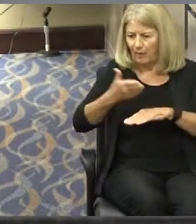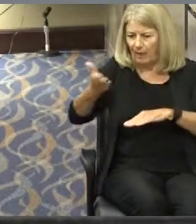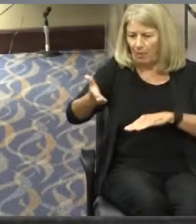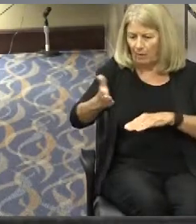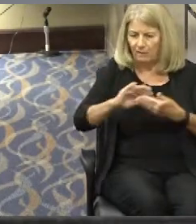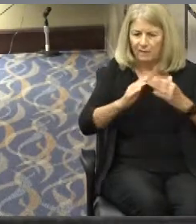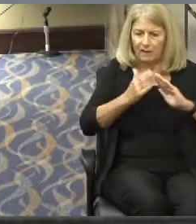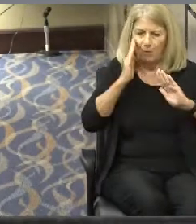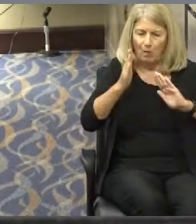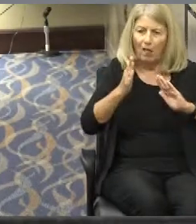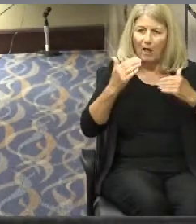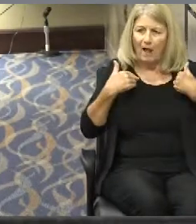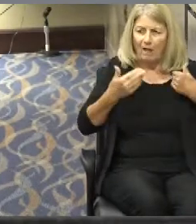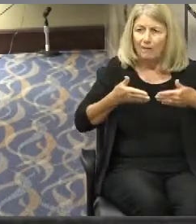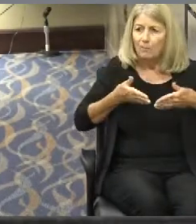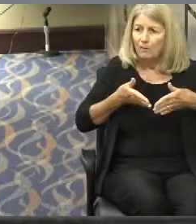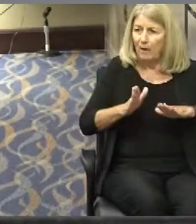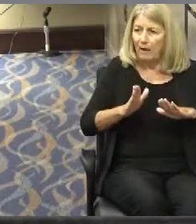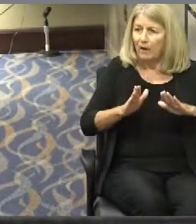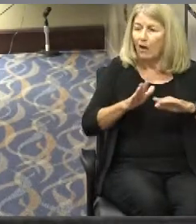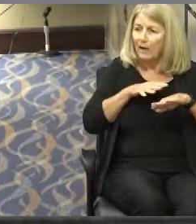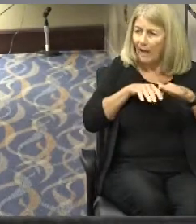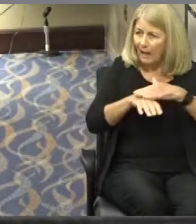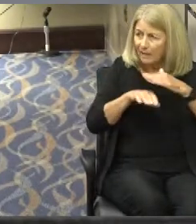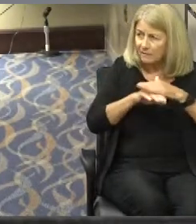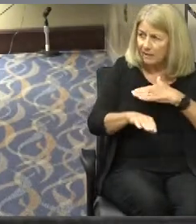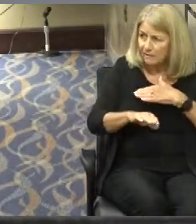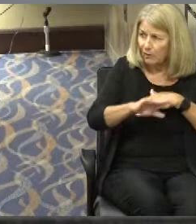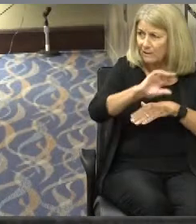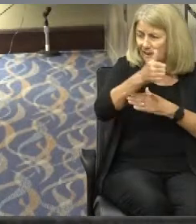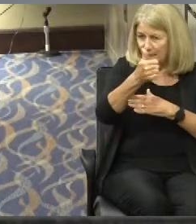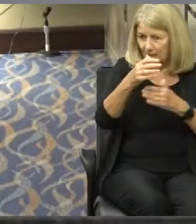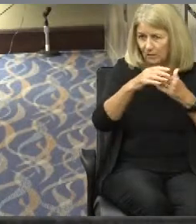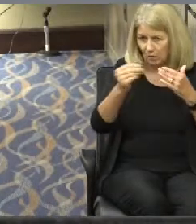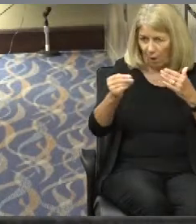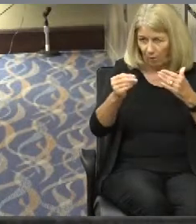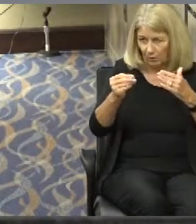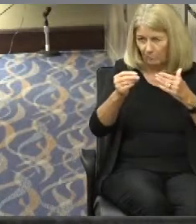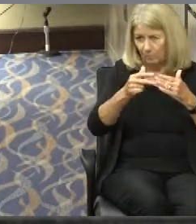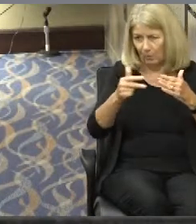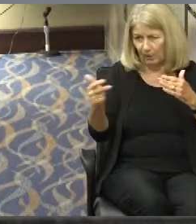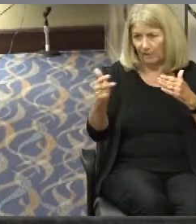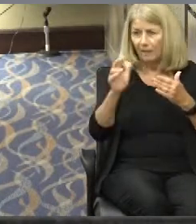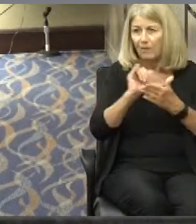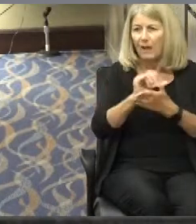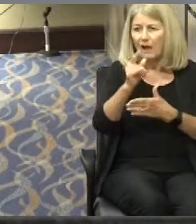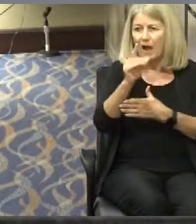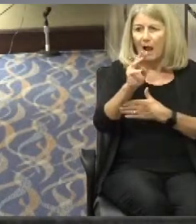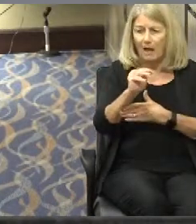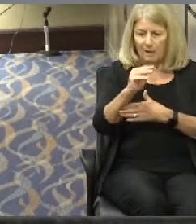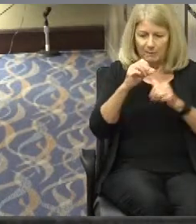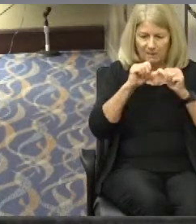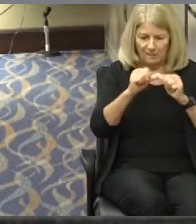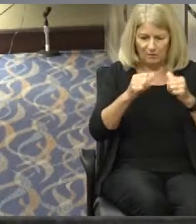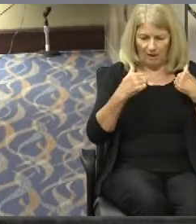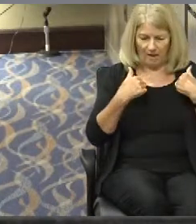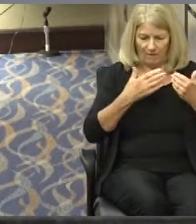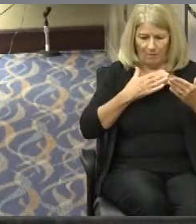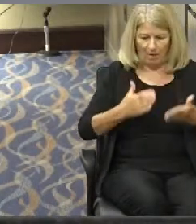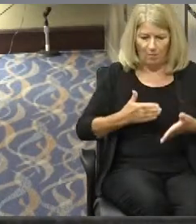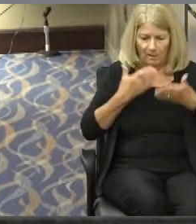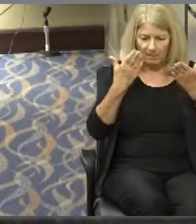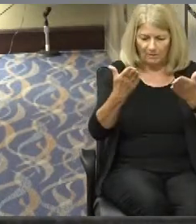with access to the ground on event days with a 10x10 booth. This item continues to have my recommendation and will